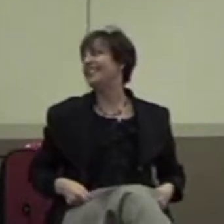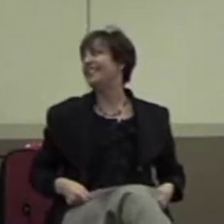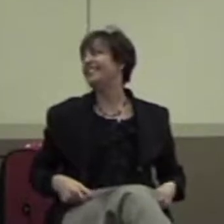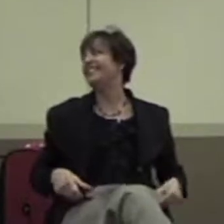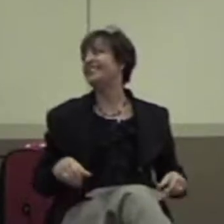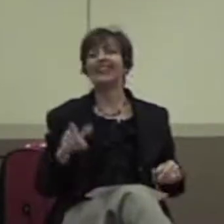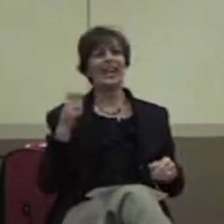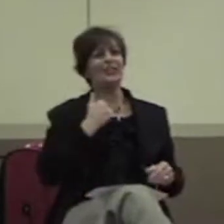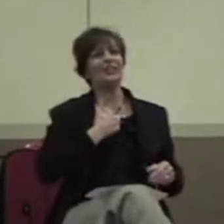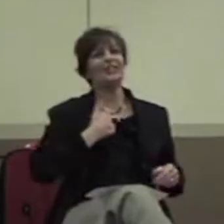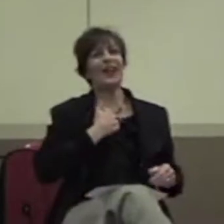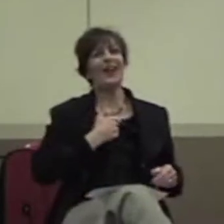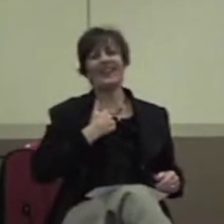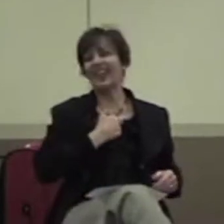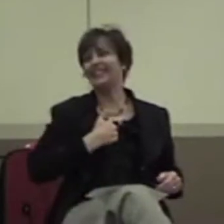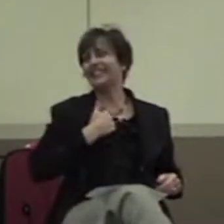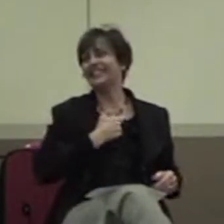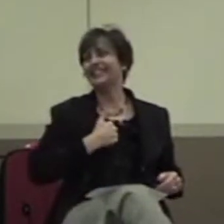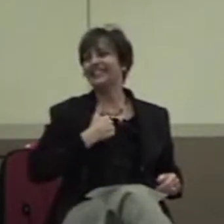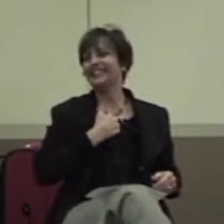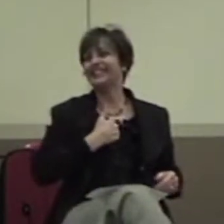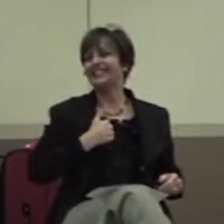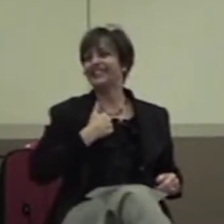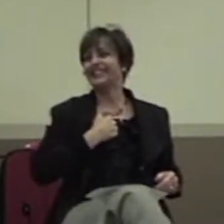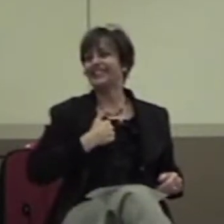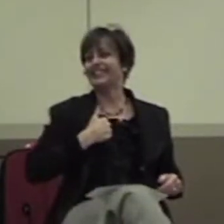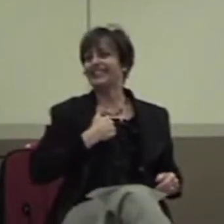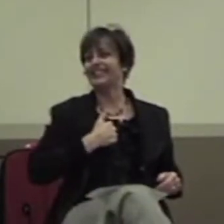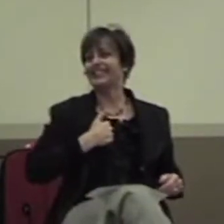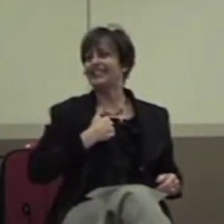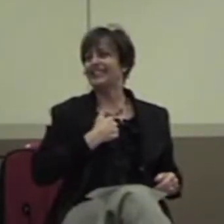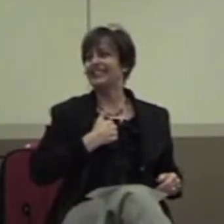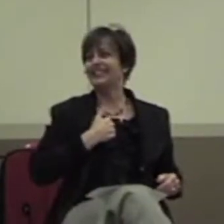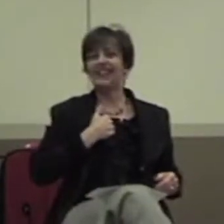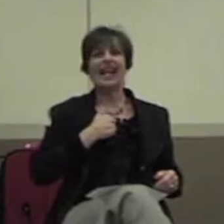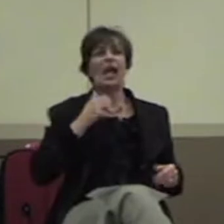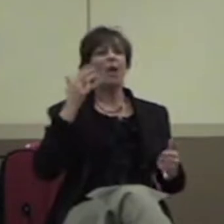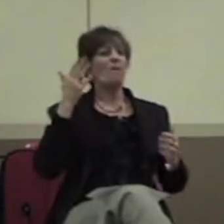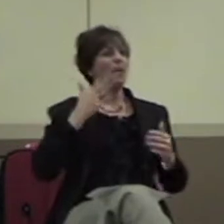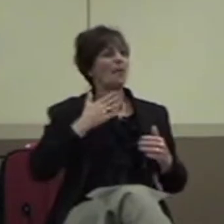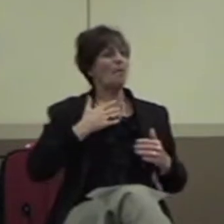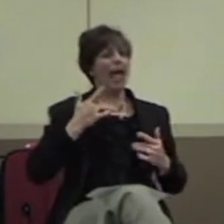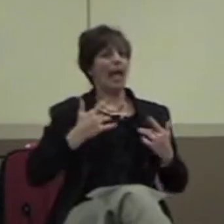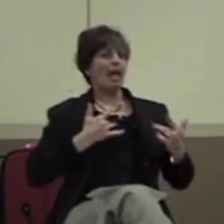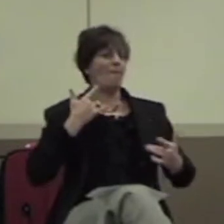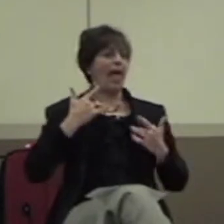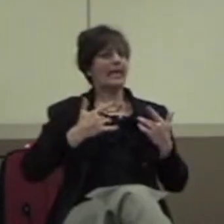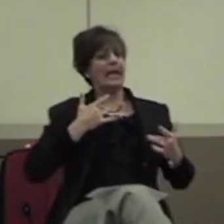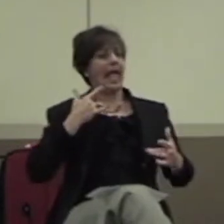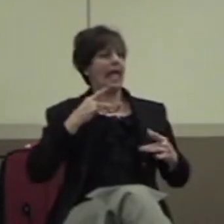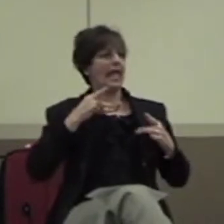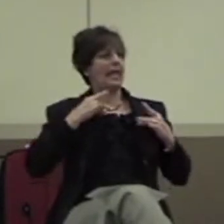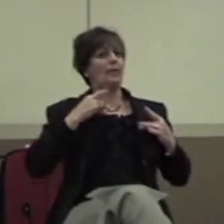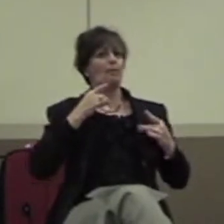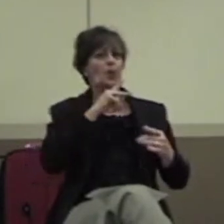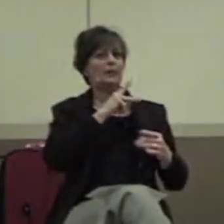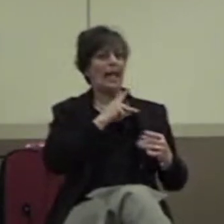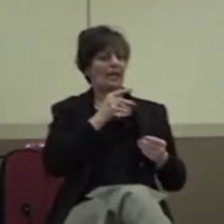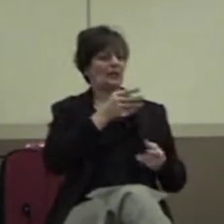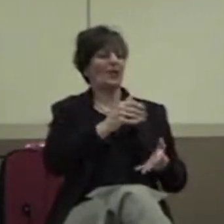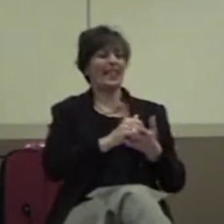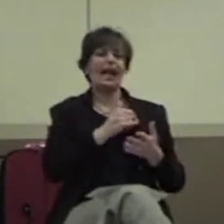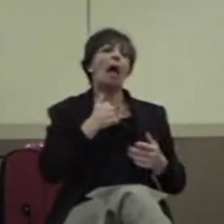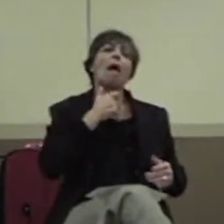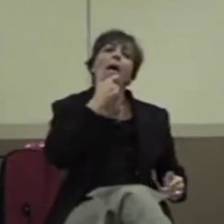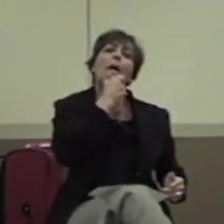Sorry. I'm sorry. Maybe my magnetic personality is making the thing. It's a